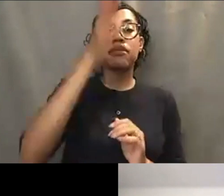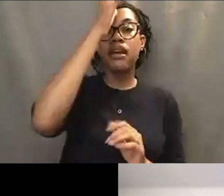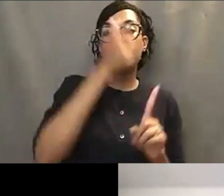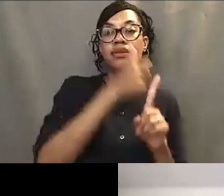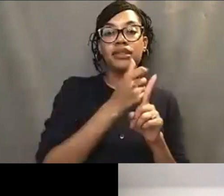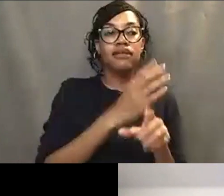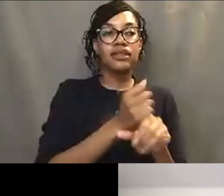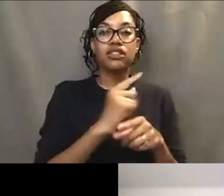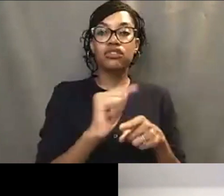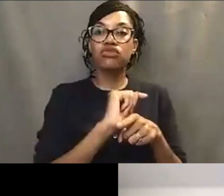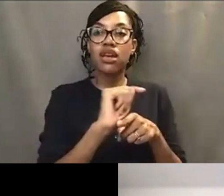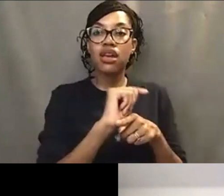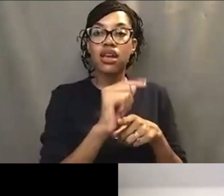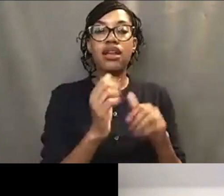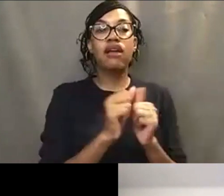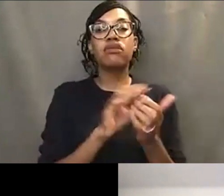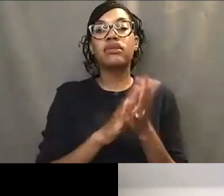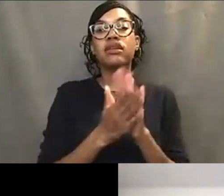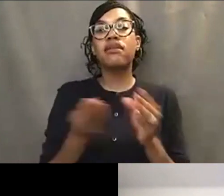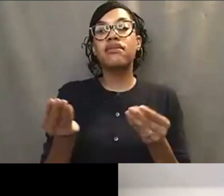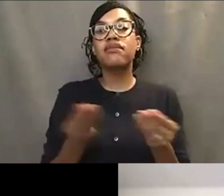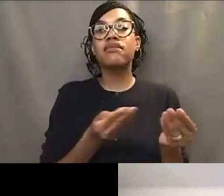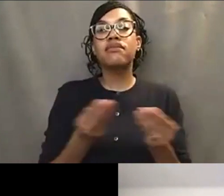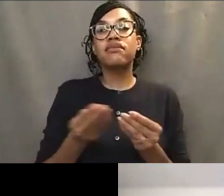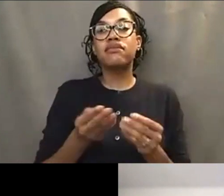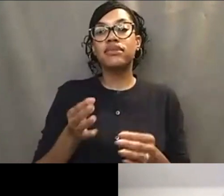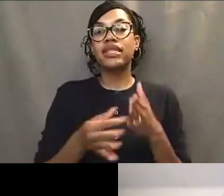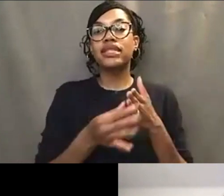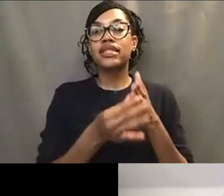skills. As well as